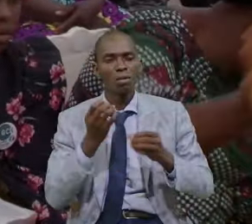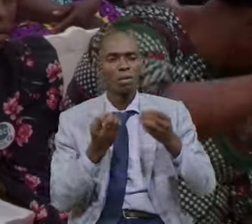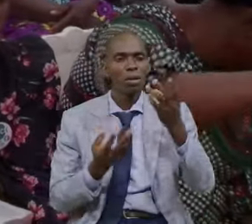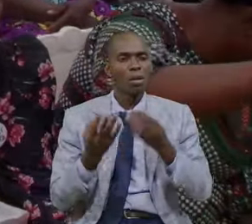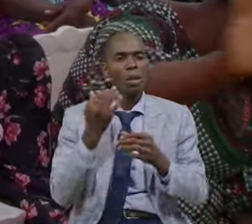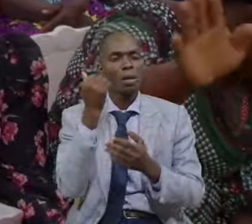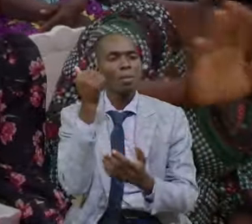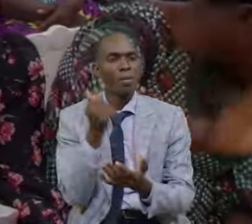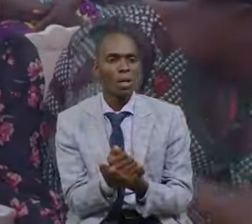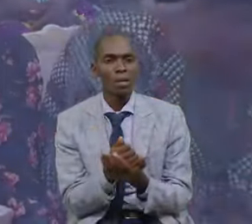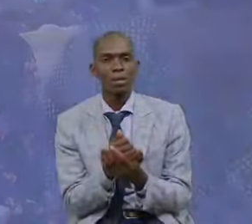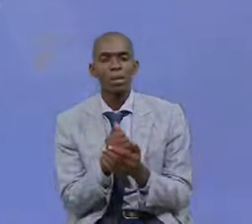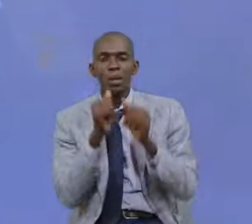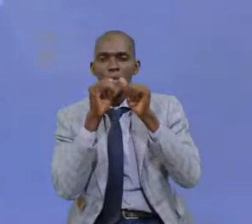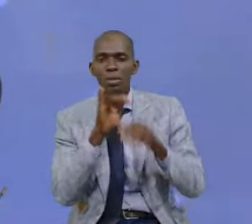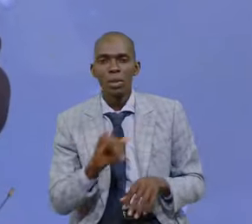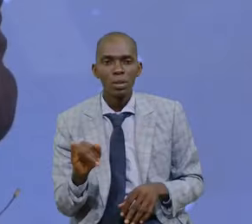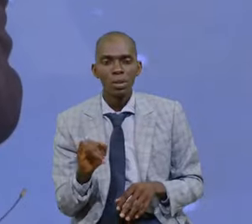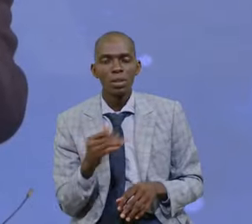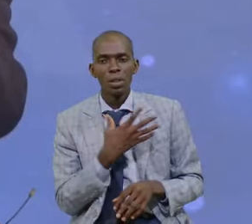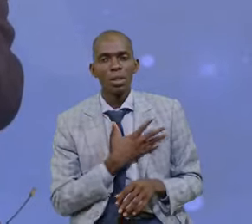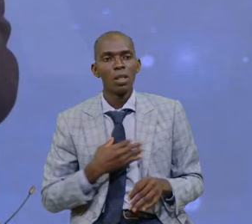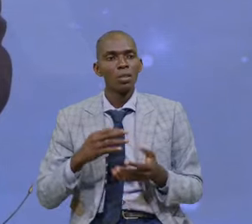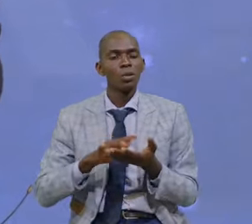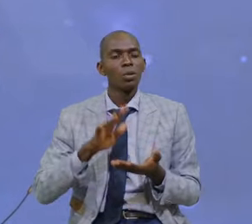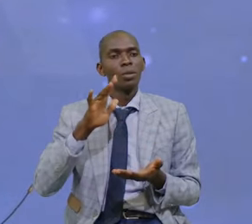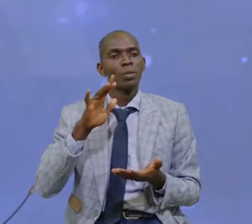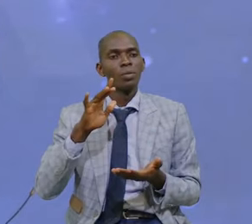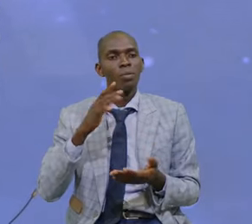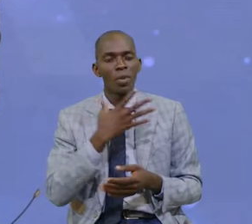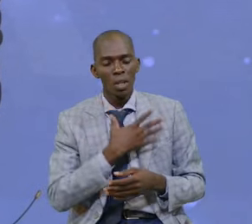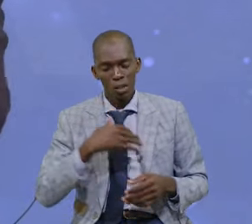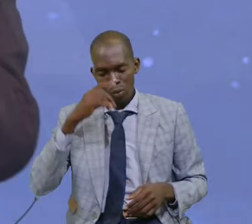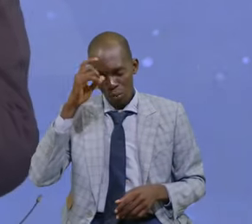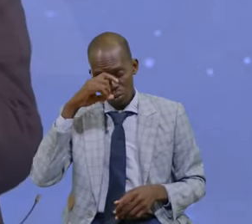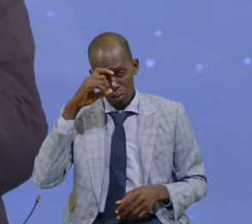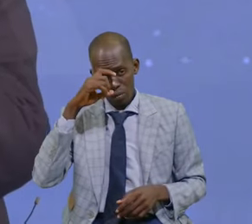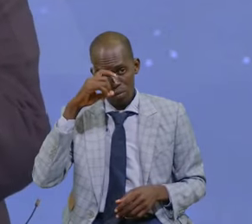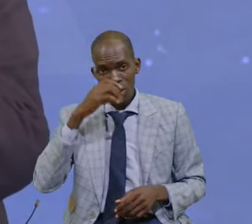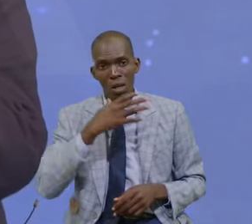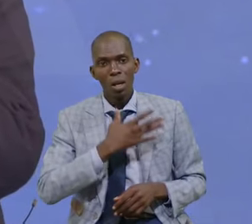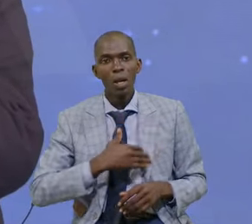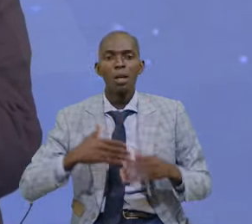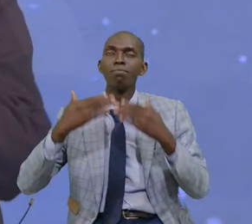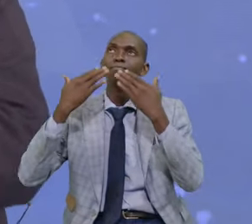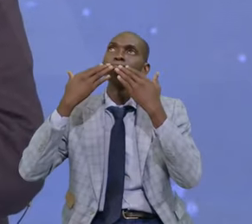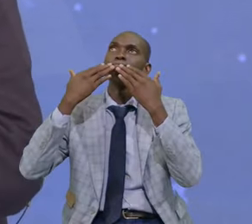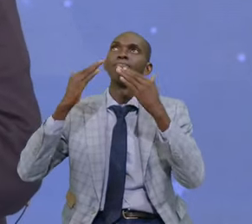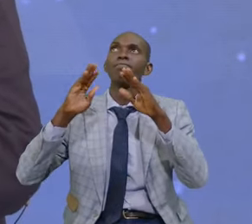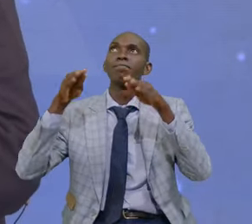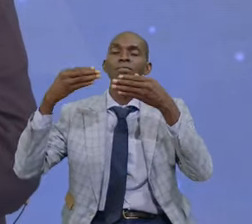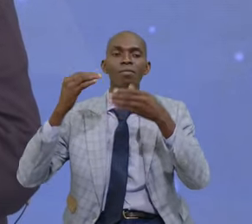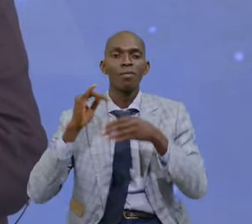amen, blessing and glory and wisdom and thanksgiving